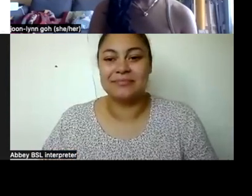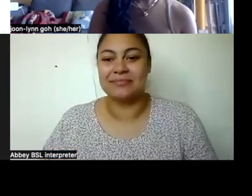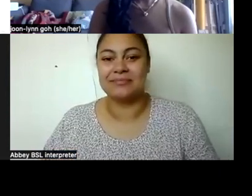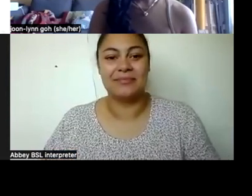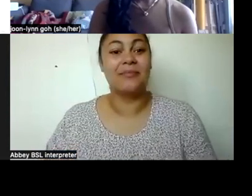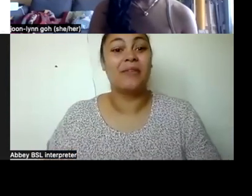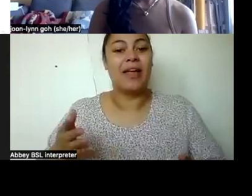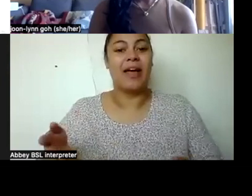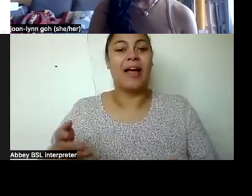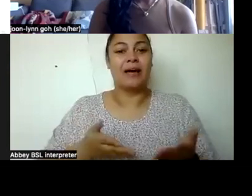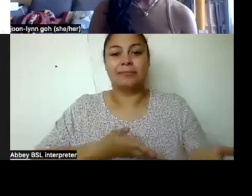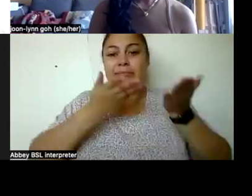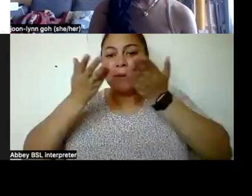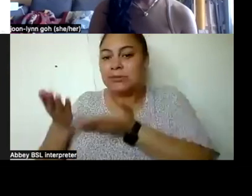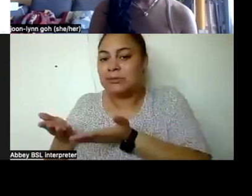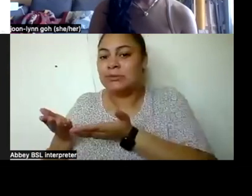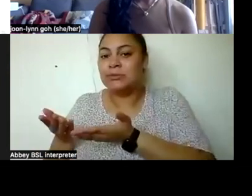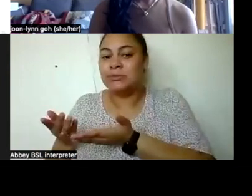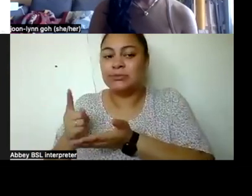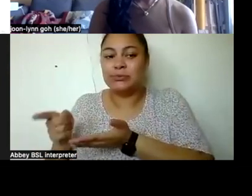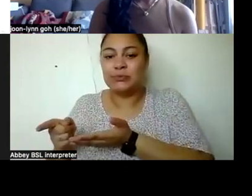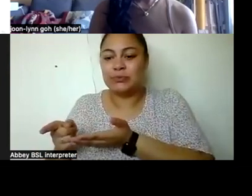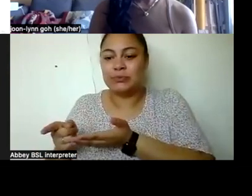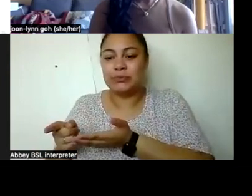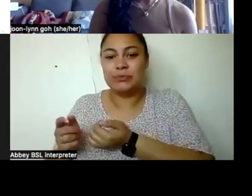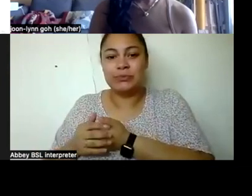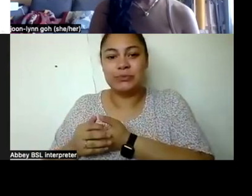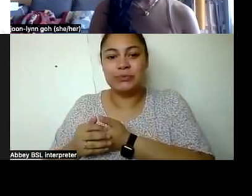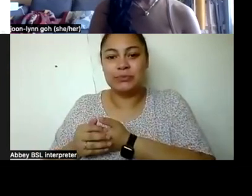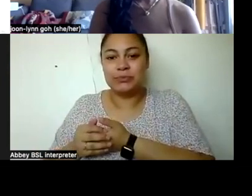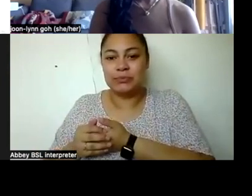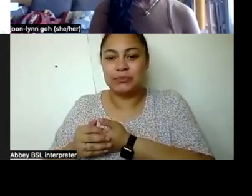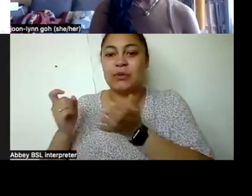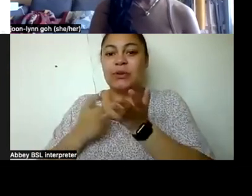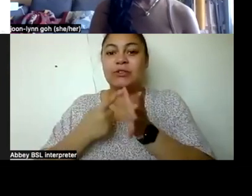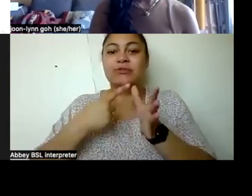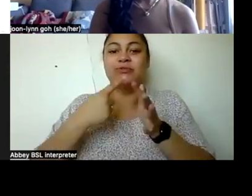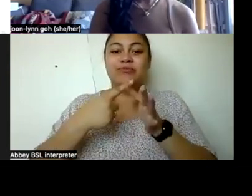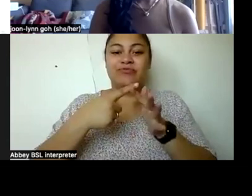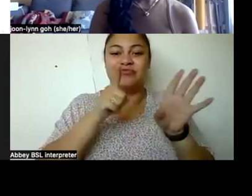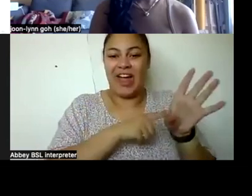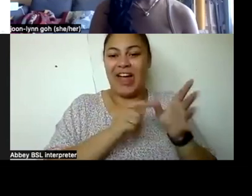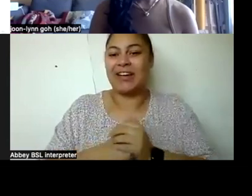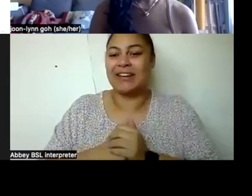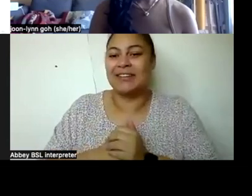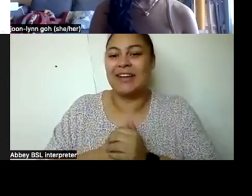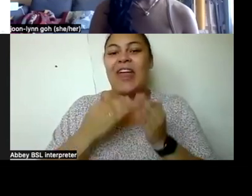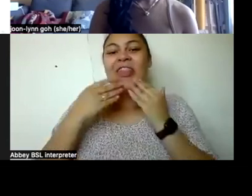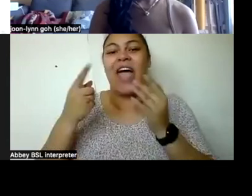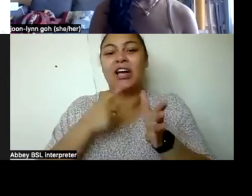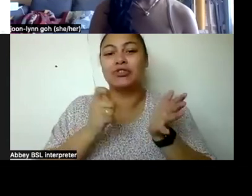And I hand on to, I haven't got my list in front of me. Who do I hand on to? Ray, I think. Thanks,